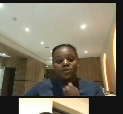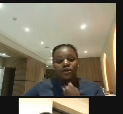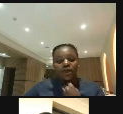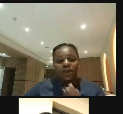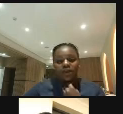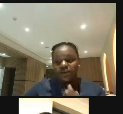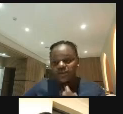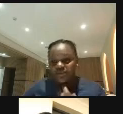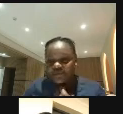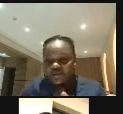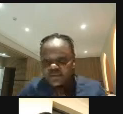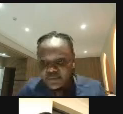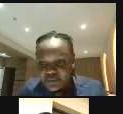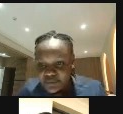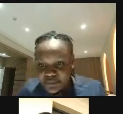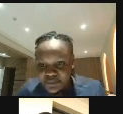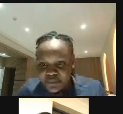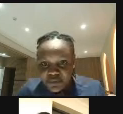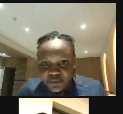Okay.